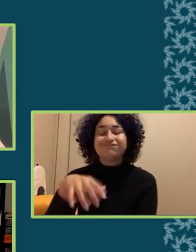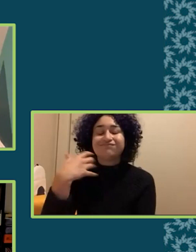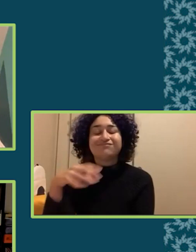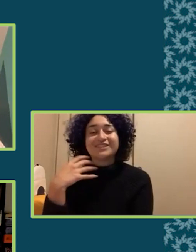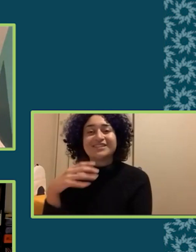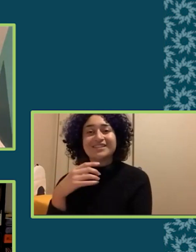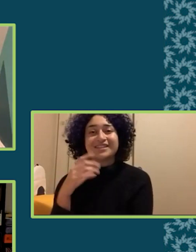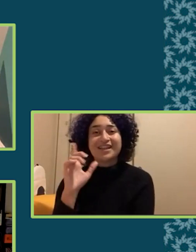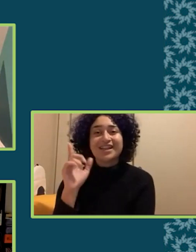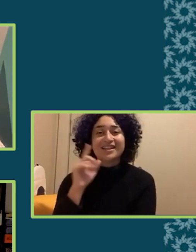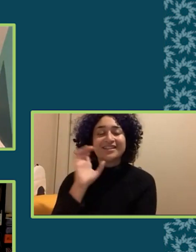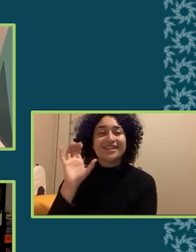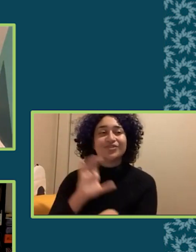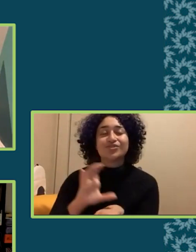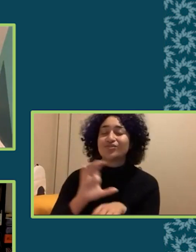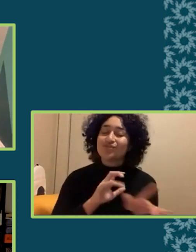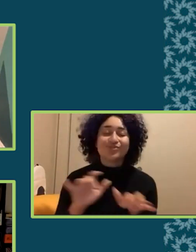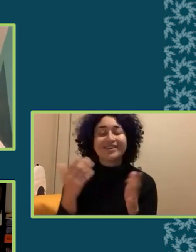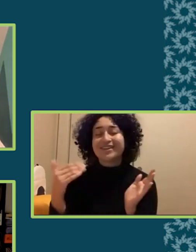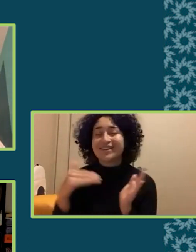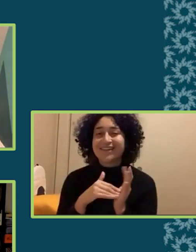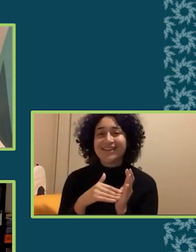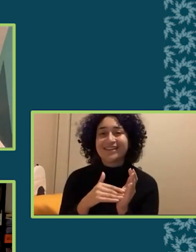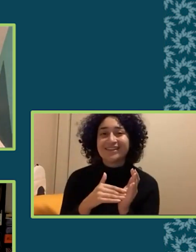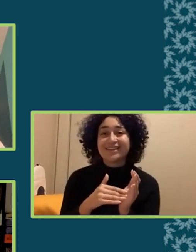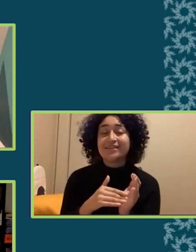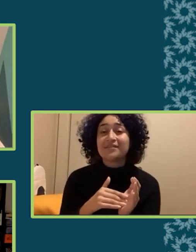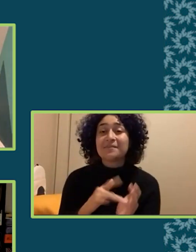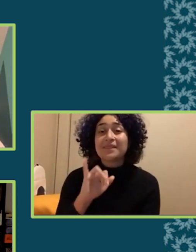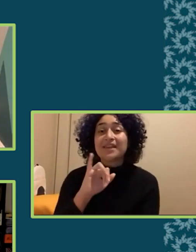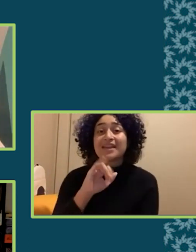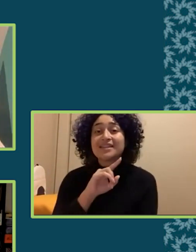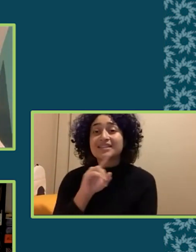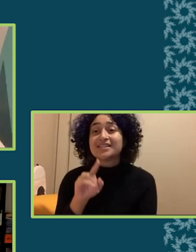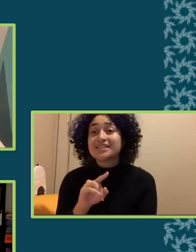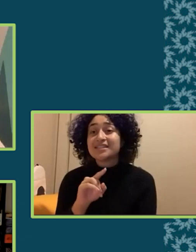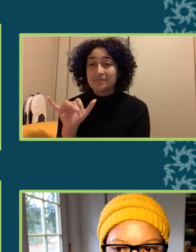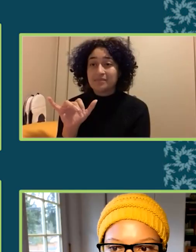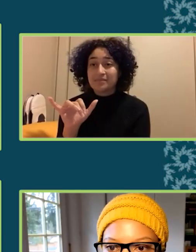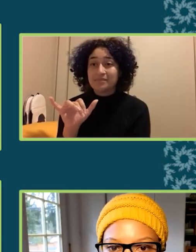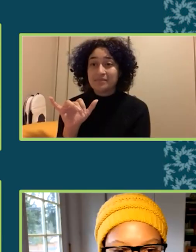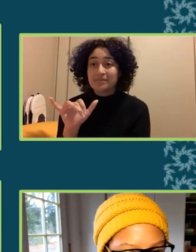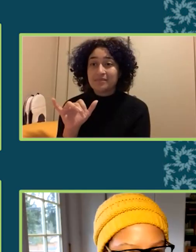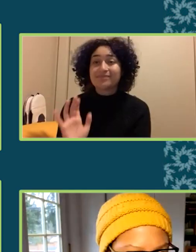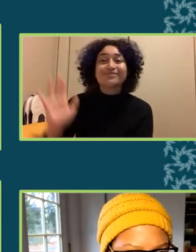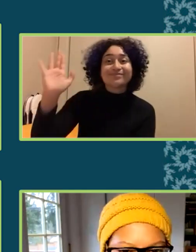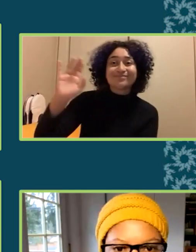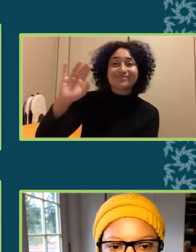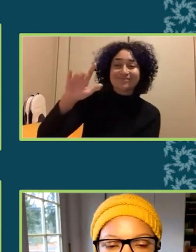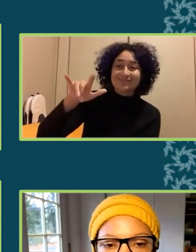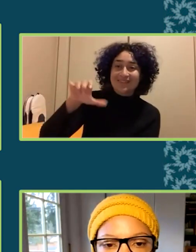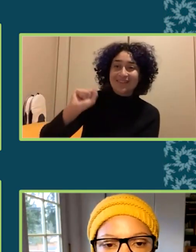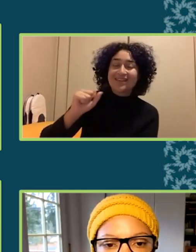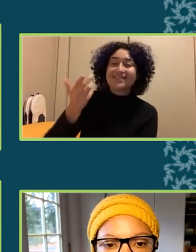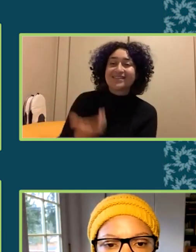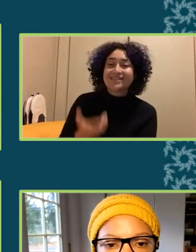Need that church organ again. This is Lindsey. Izzy, you had a question. Yes, I did. This is Izzy. Thank